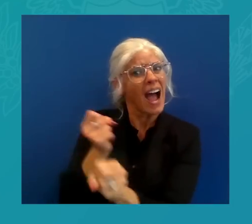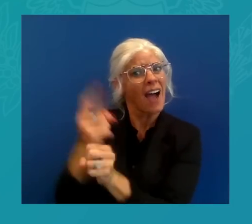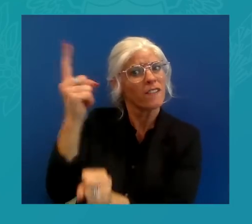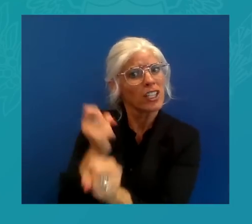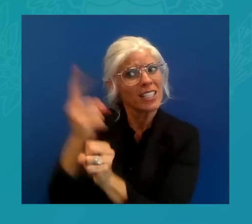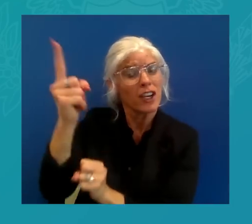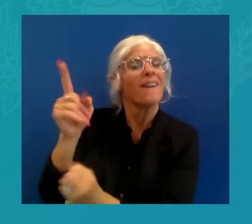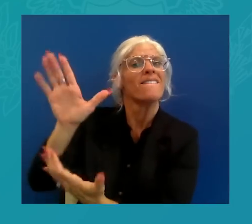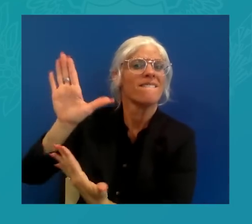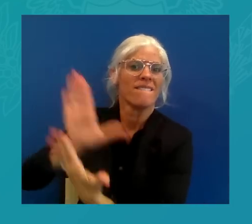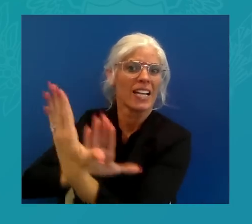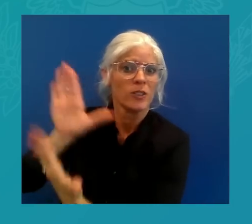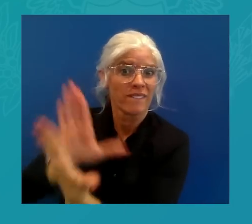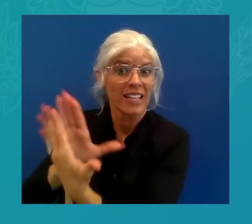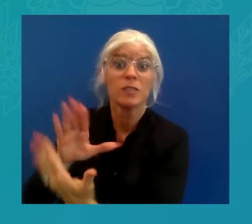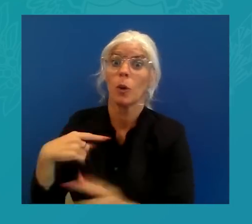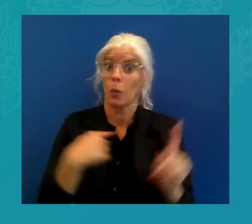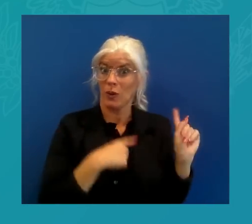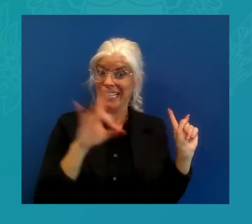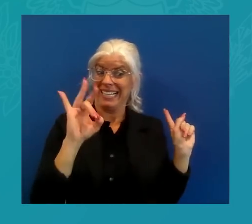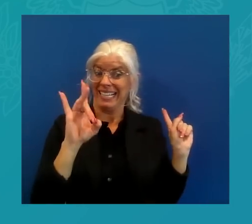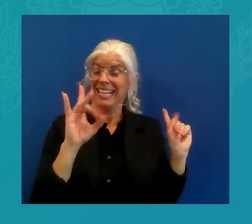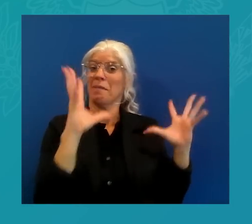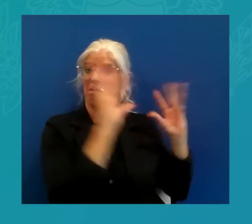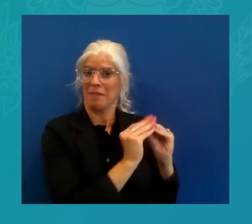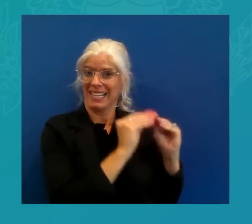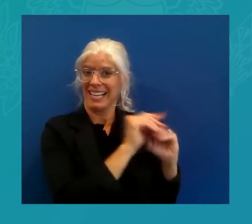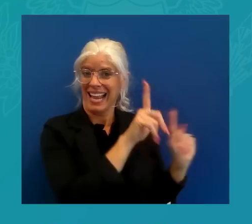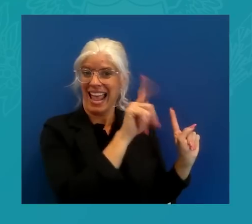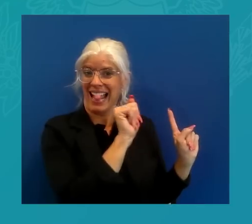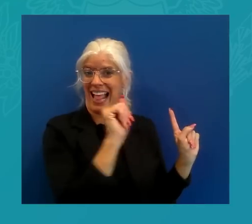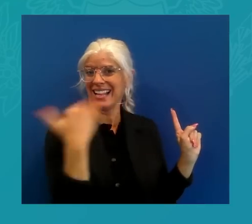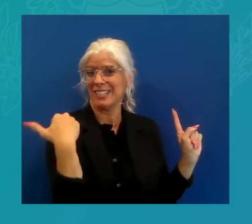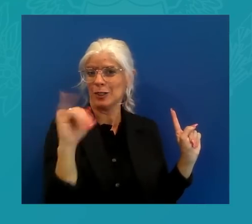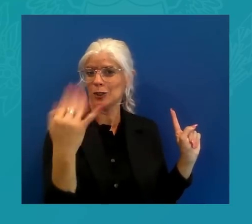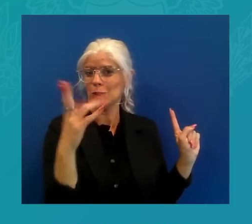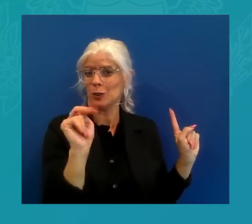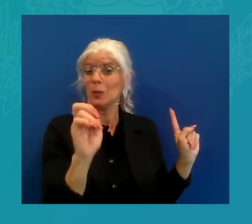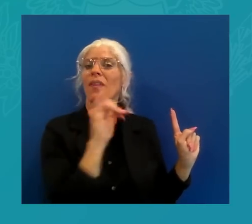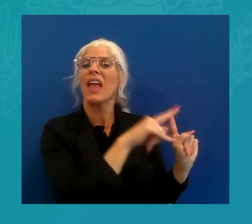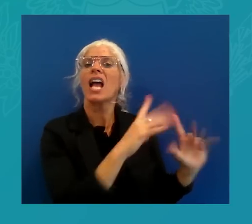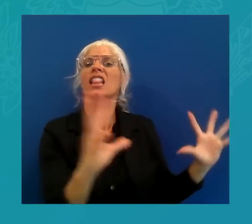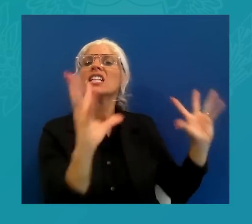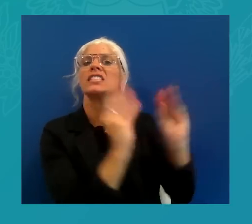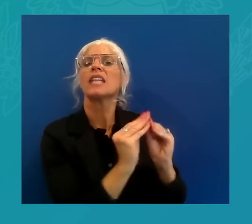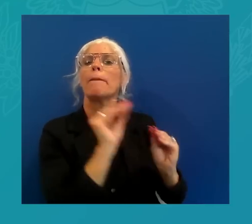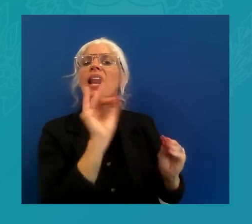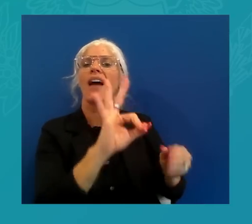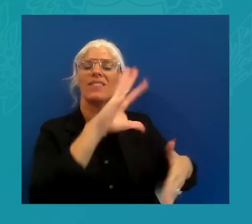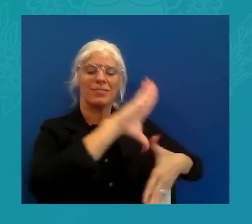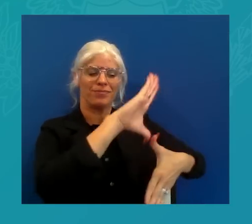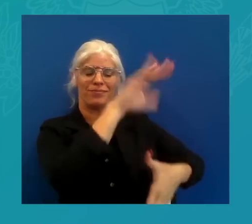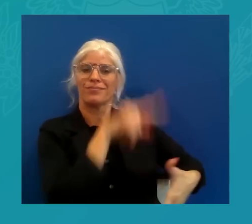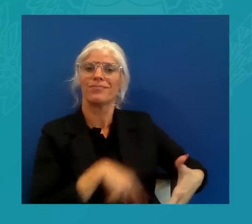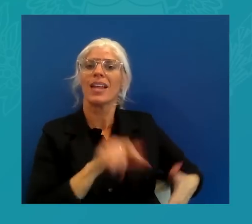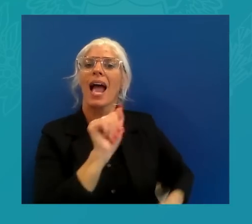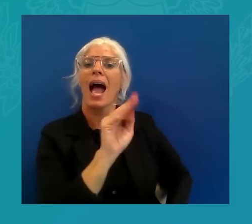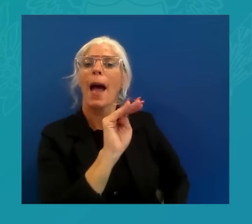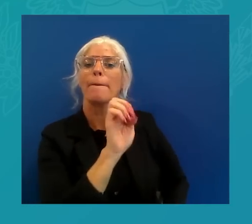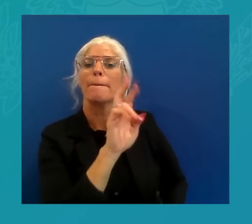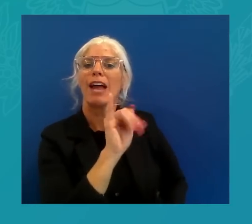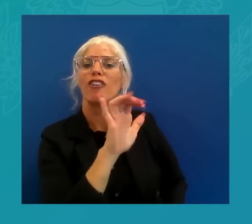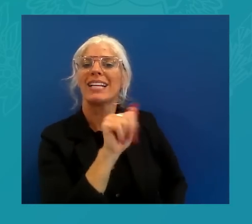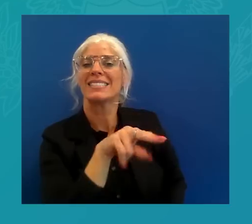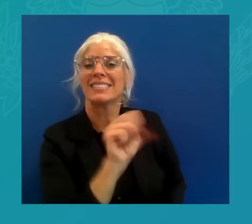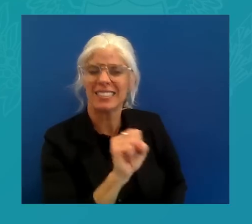person in Los Angeles in June of last year at the Summit of the Americas, and last September, a smaller group of us met